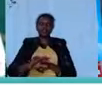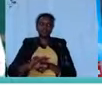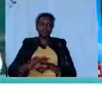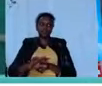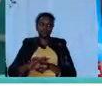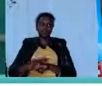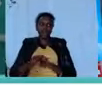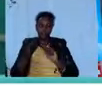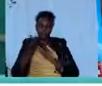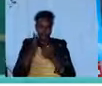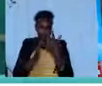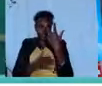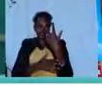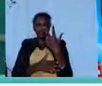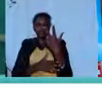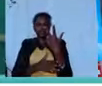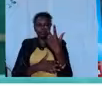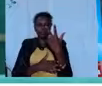And number three,